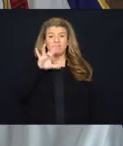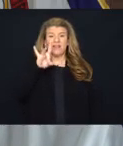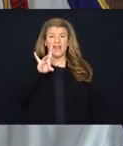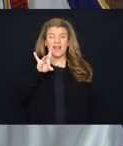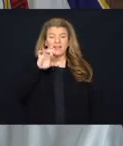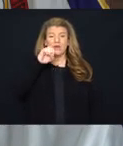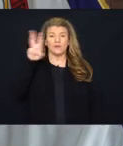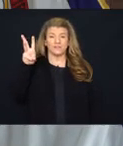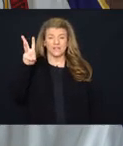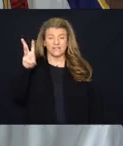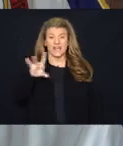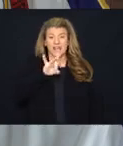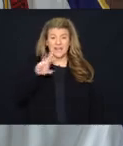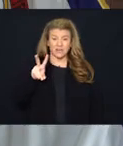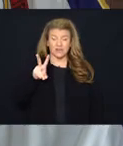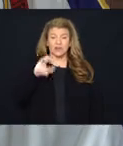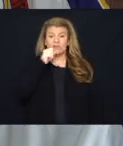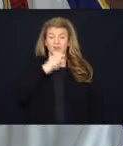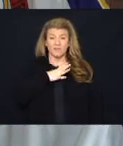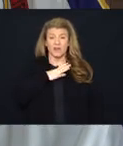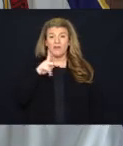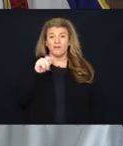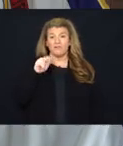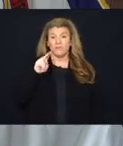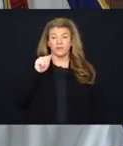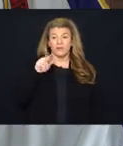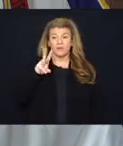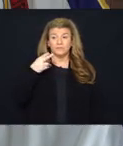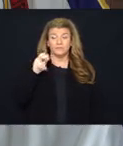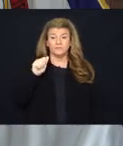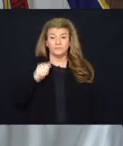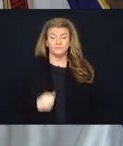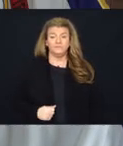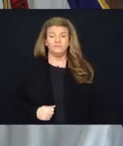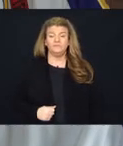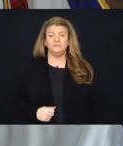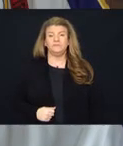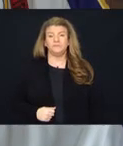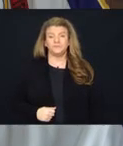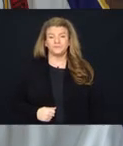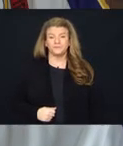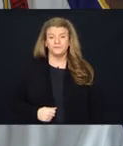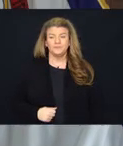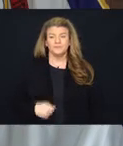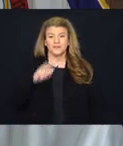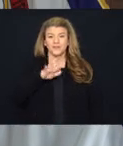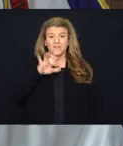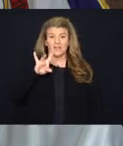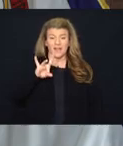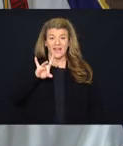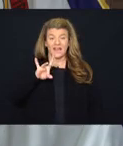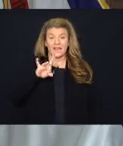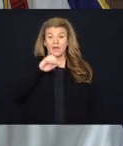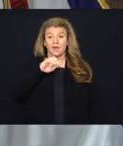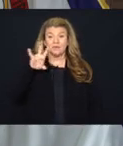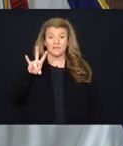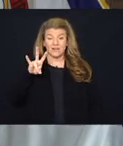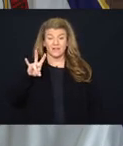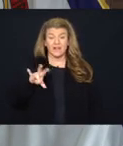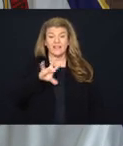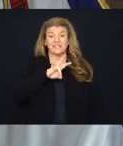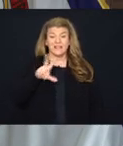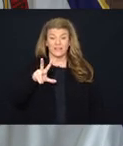5,806th death, an 82-year-old female from Kanawha County. The 5,807th death is